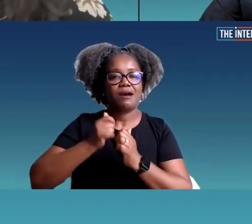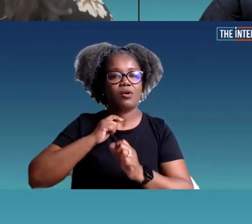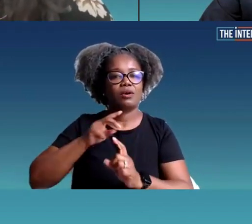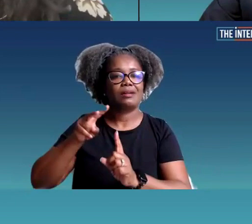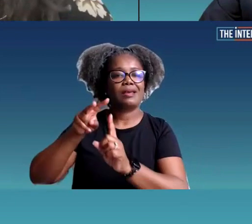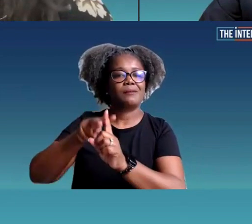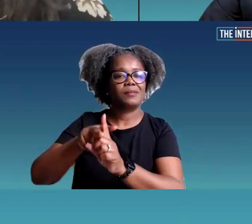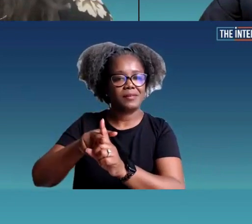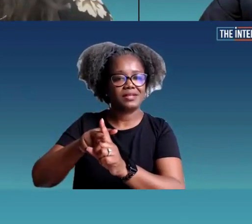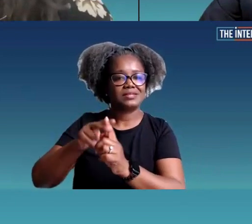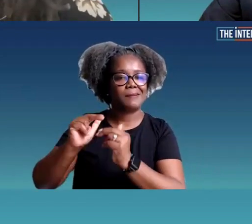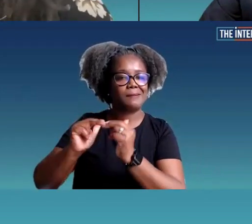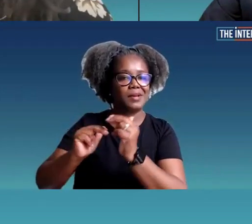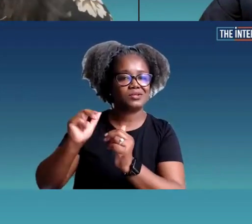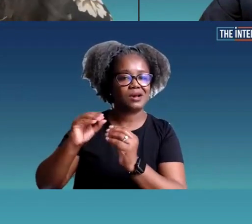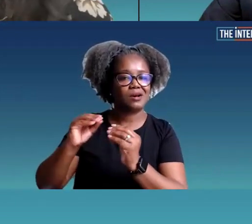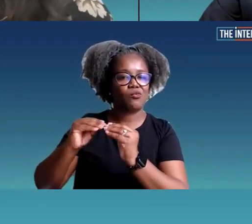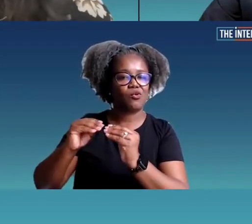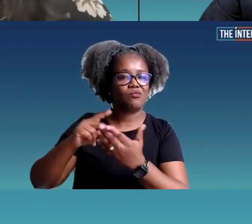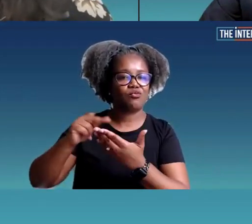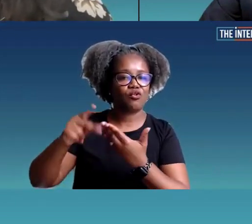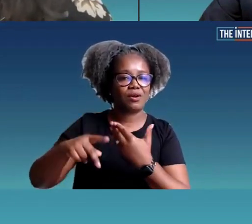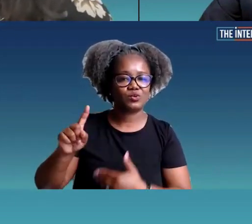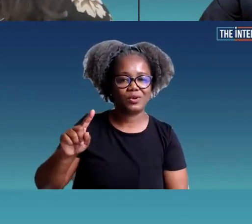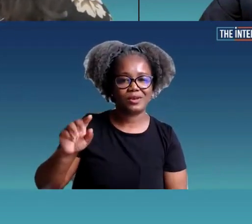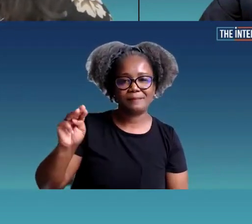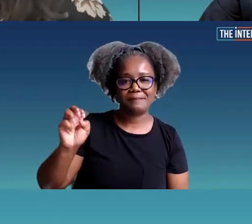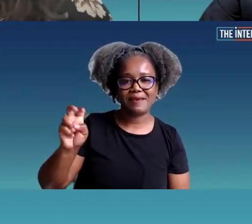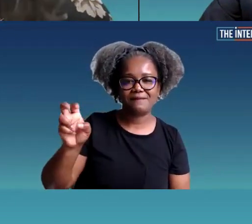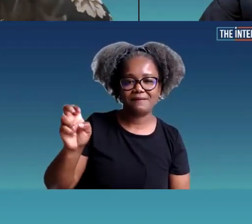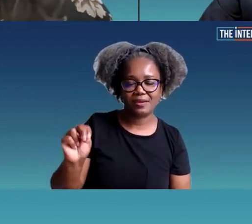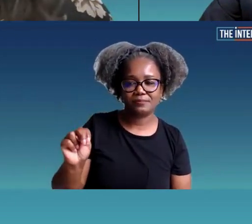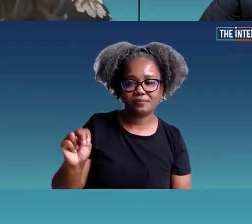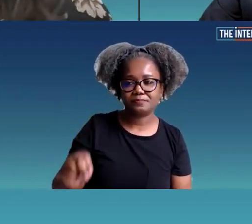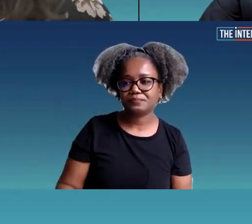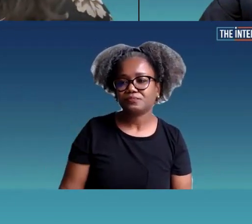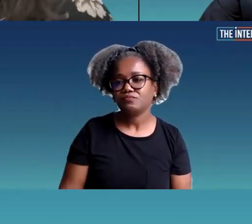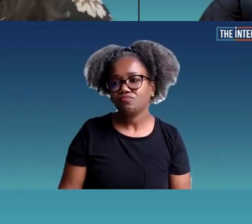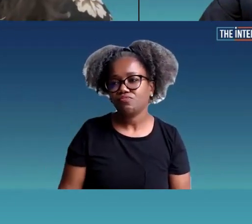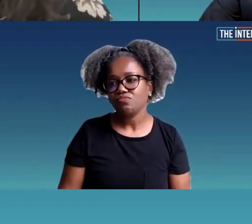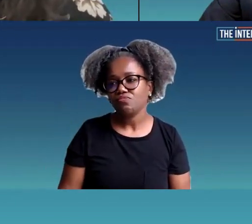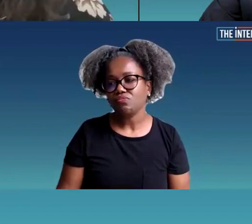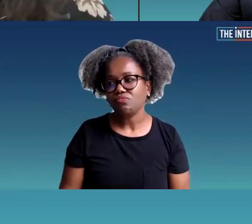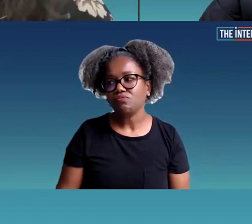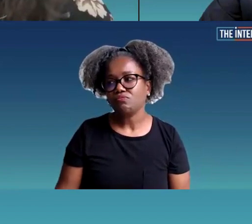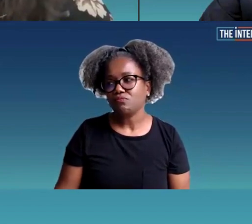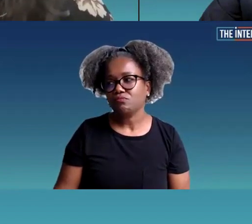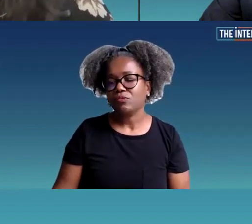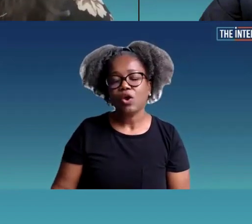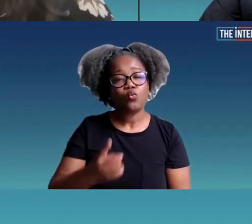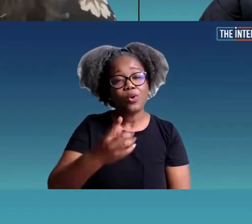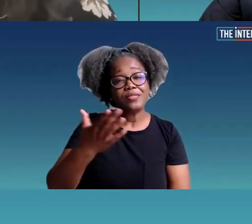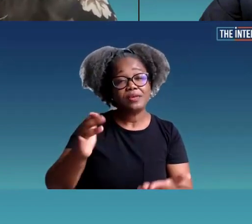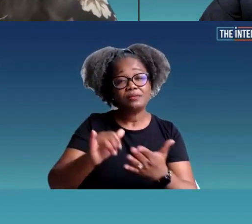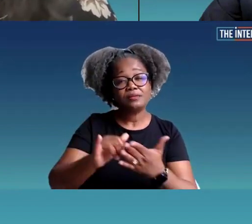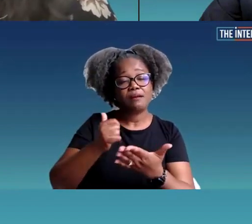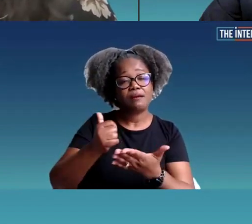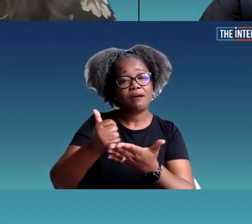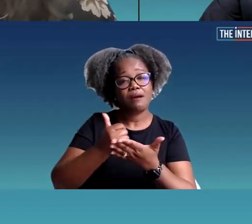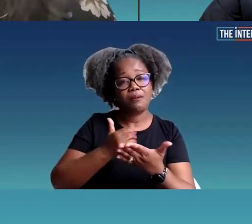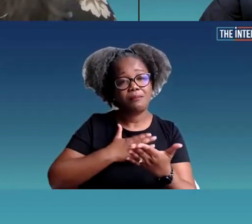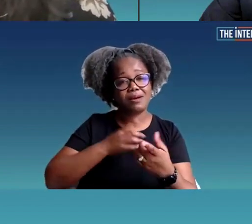Maven. So one of the things that really helped my success at Maven was from the